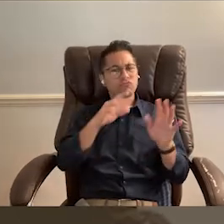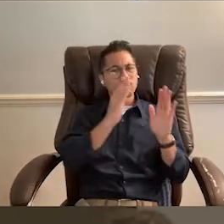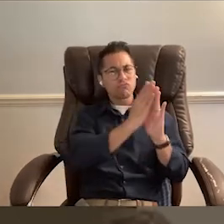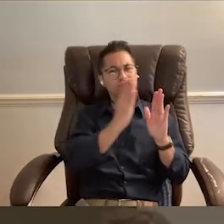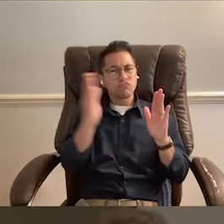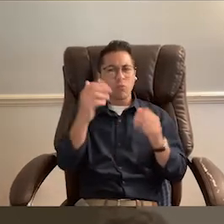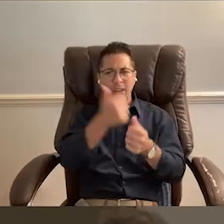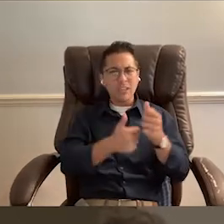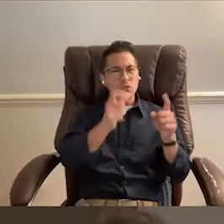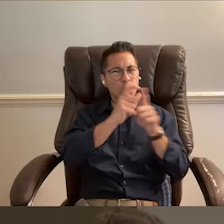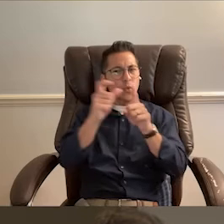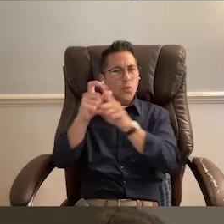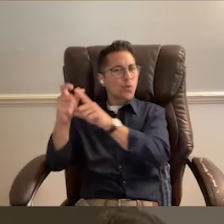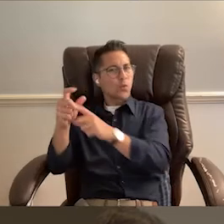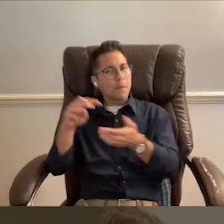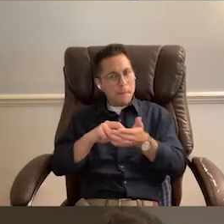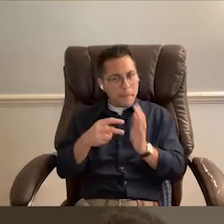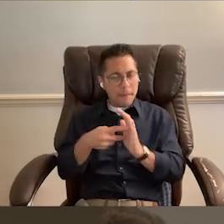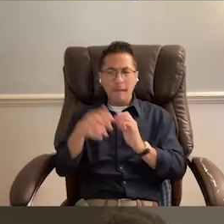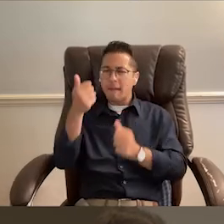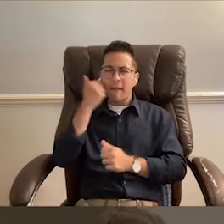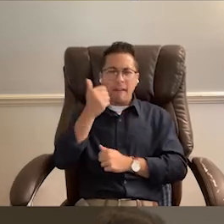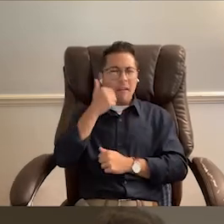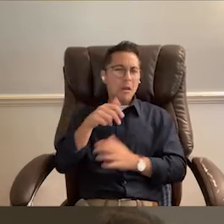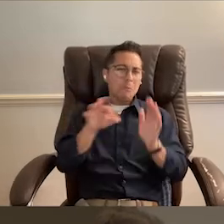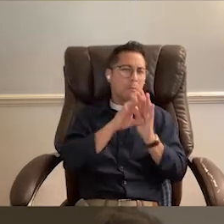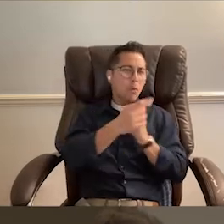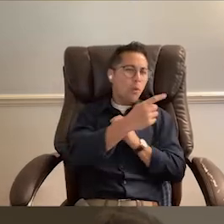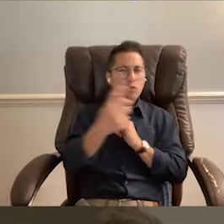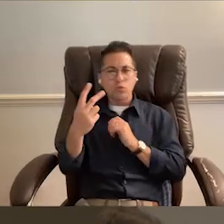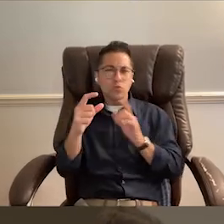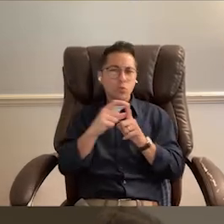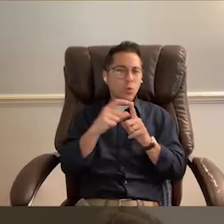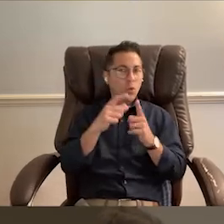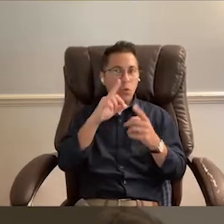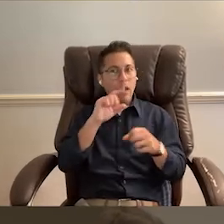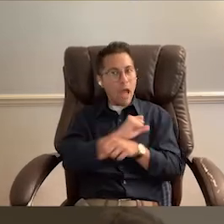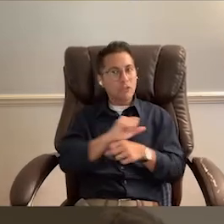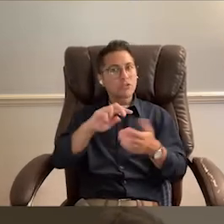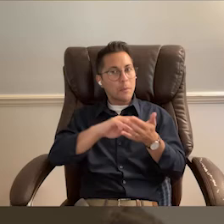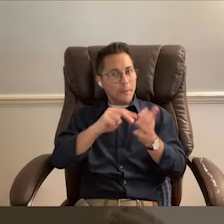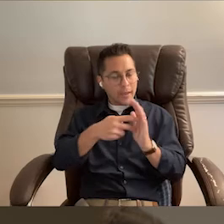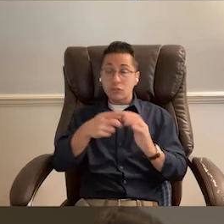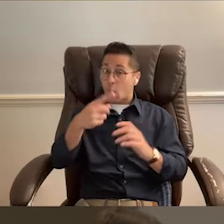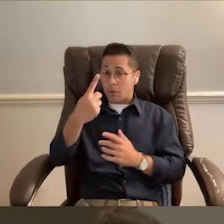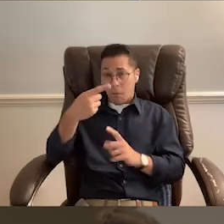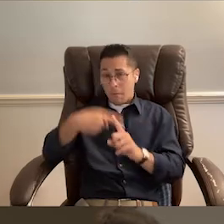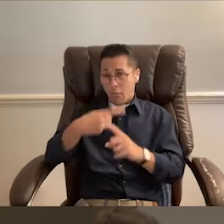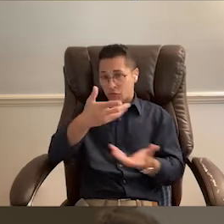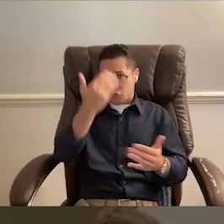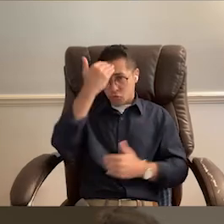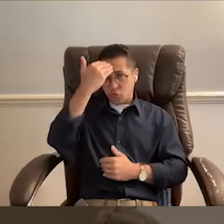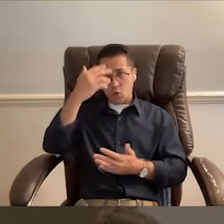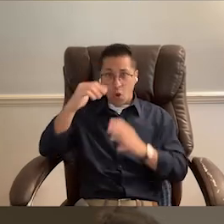wheel, and we started going through what every word meant. Every day we go over 1